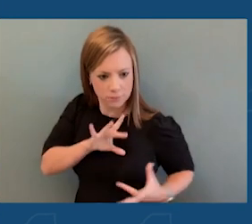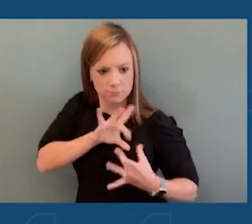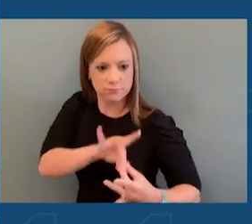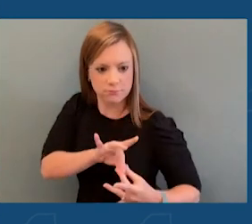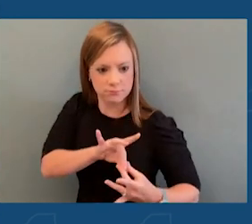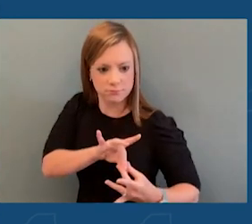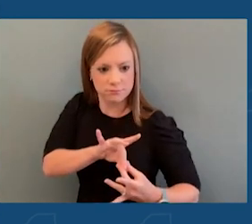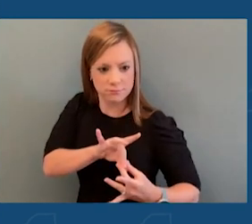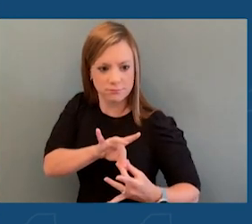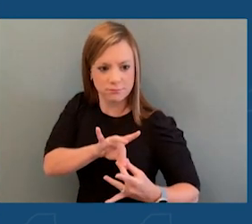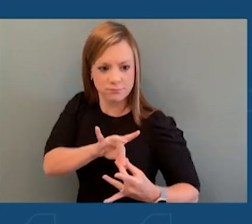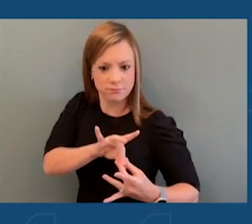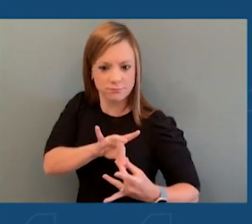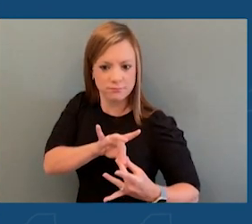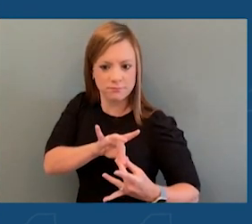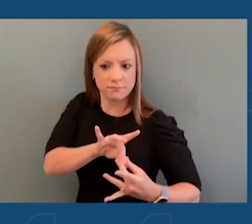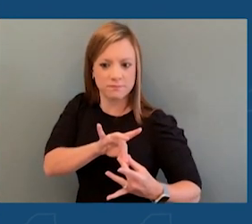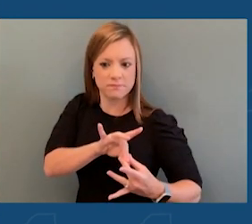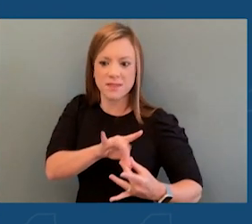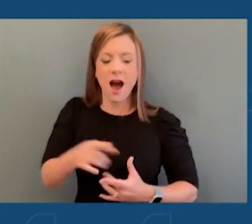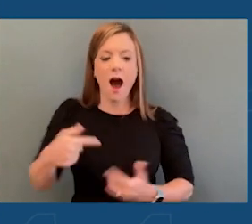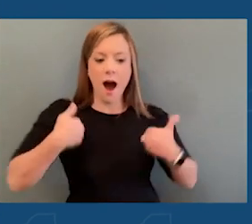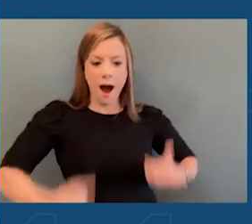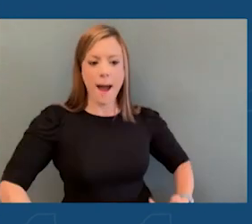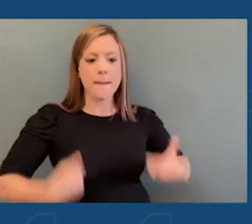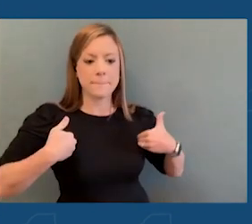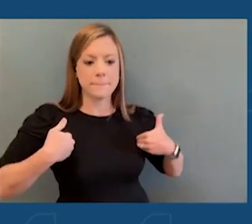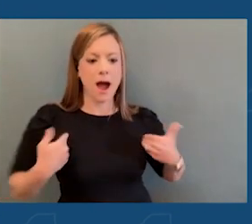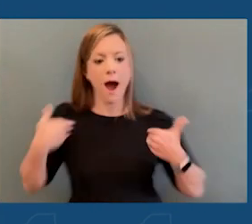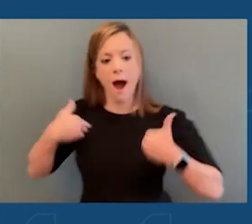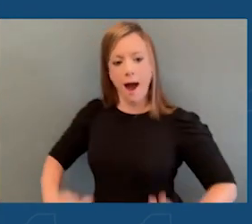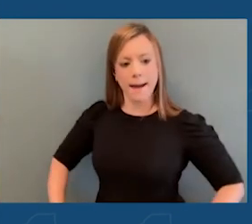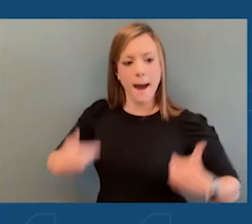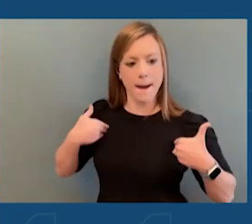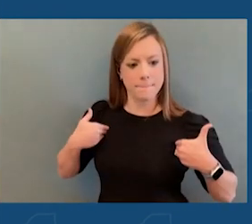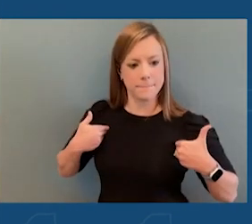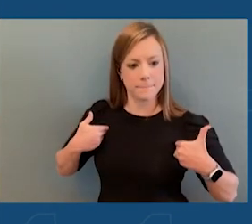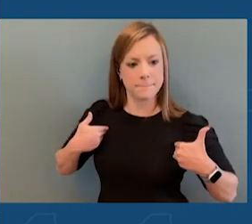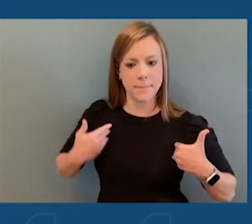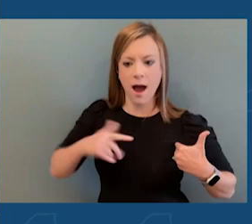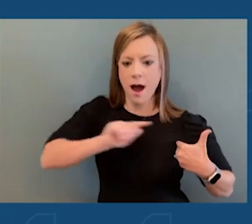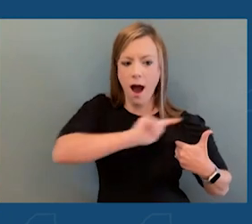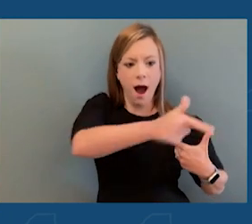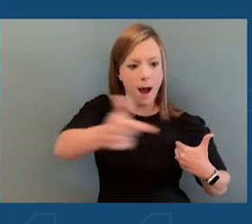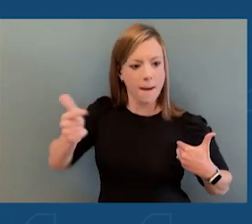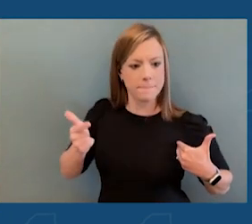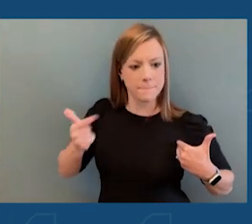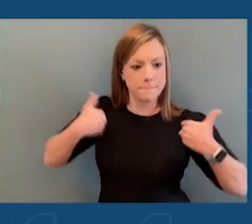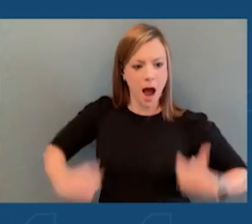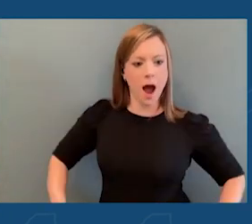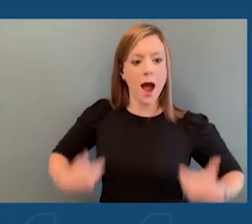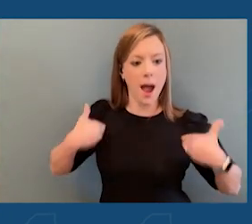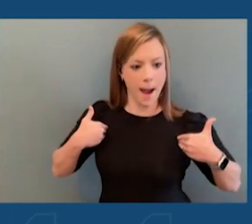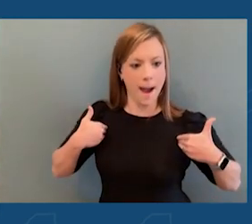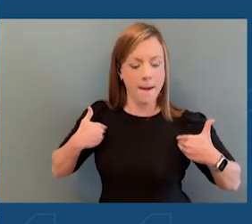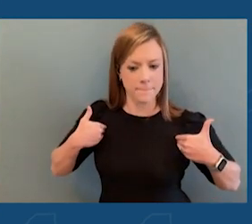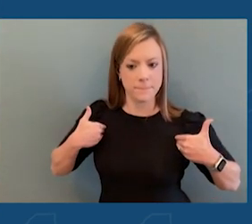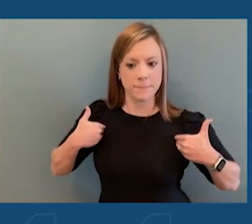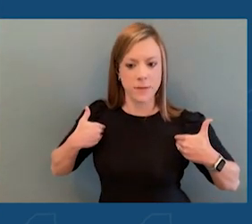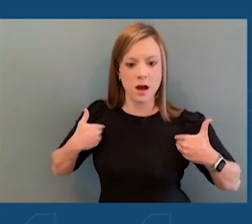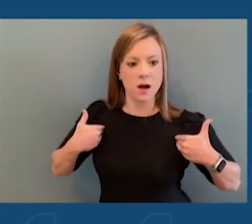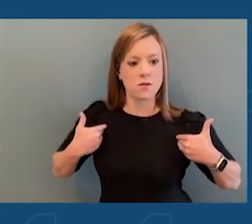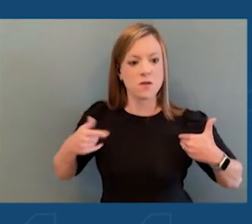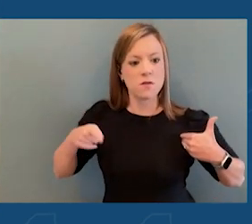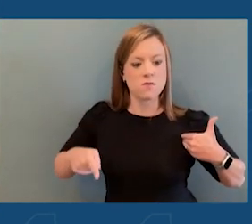ser multilingüe. I am. I am. I am. I am. I am from a war